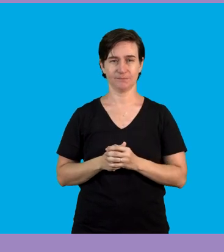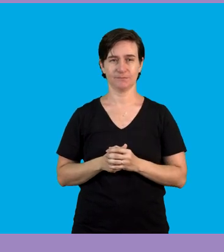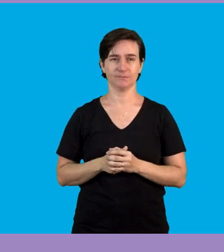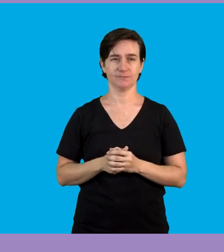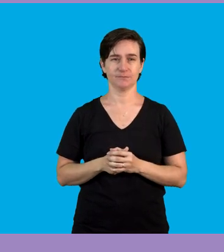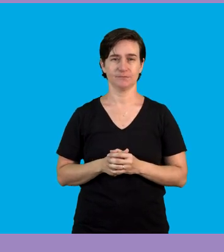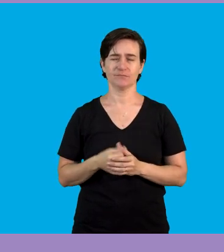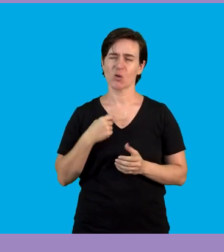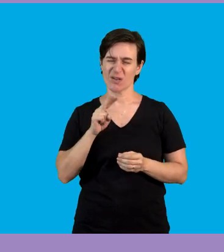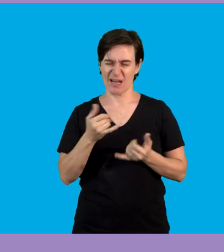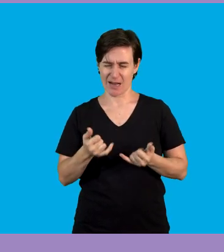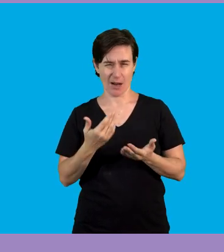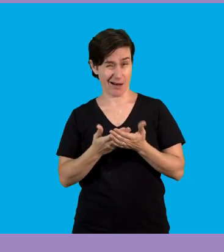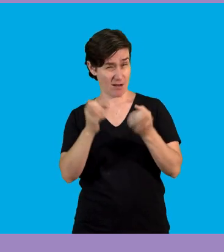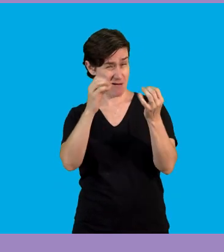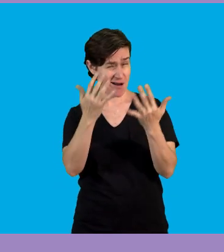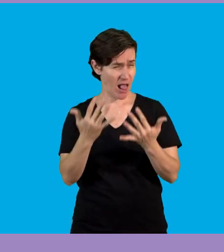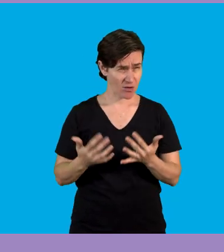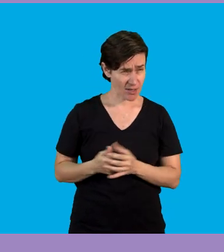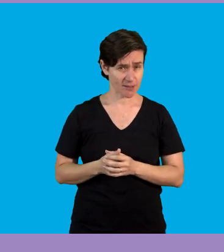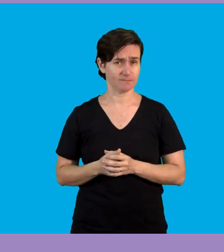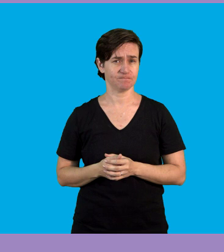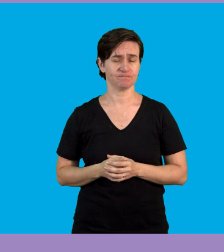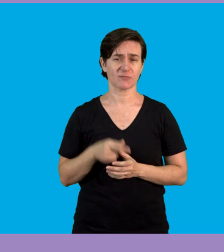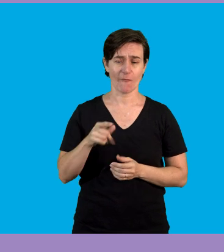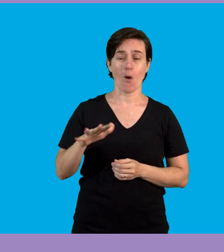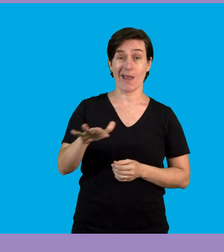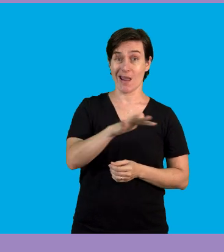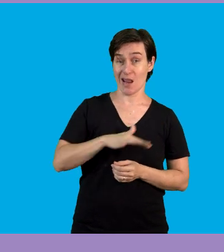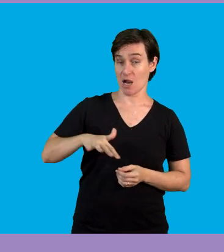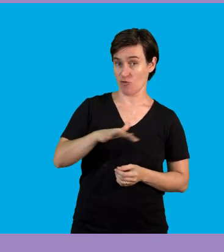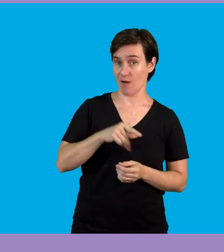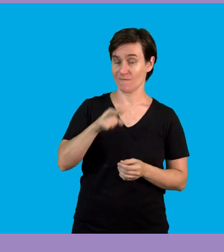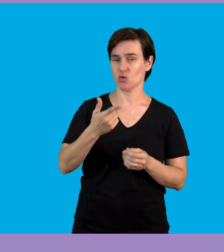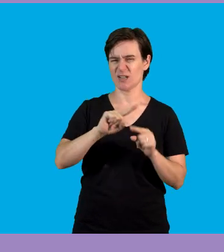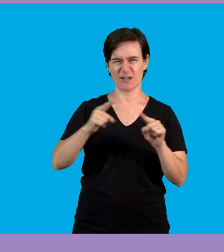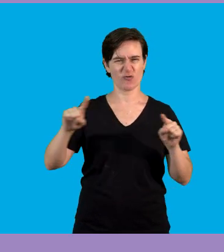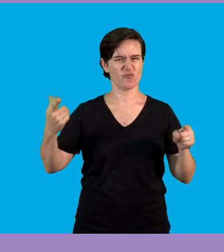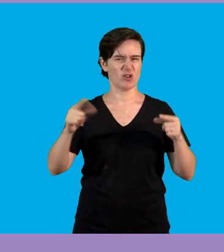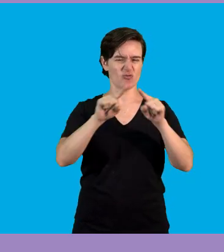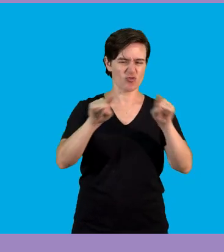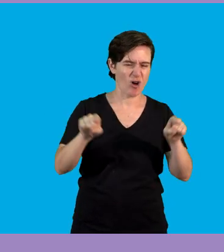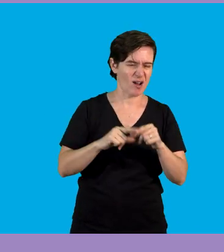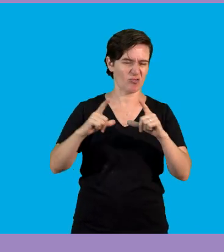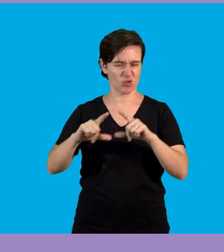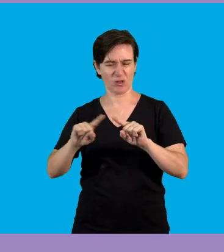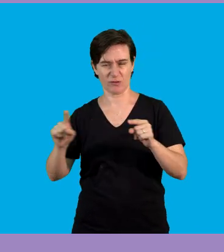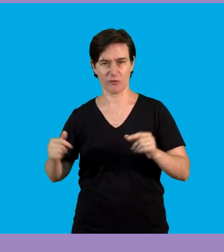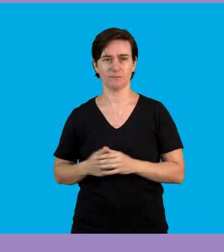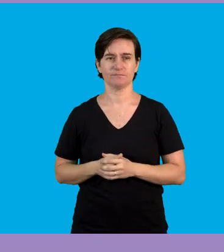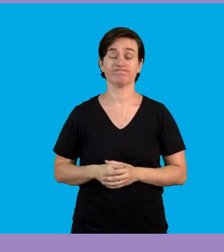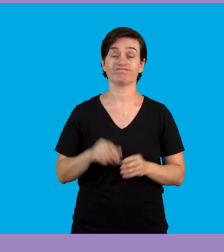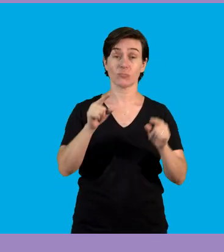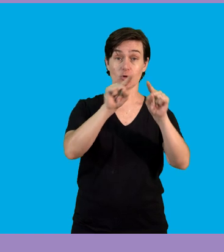So let's see if we can do some calculations based on the area of these shapes that we just spoke about. So let's start with the